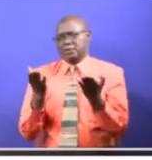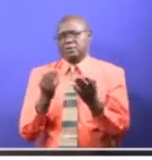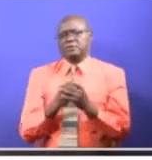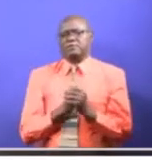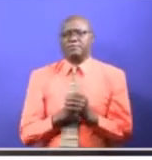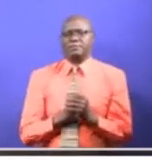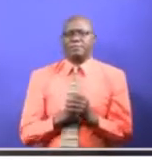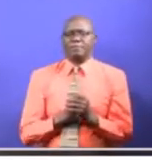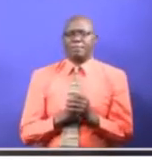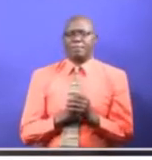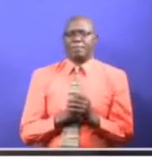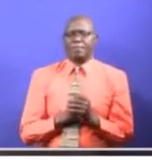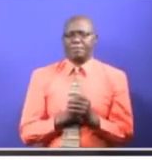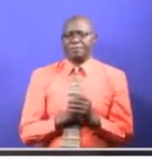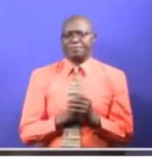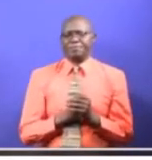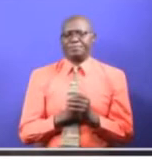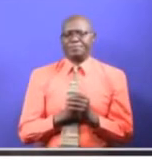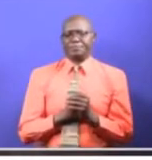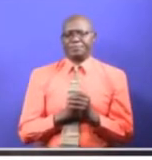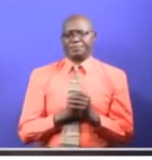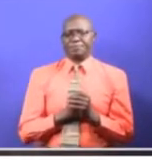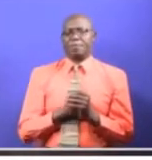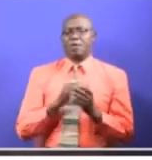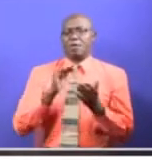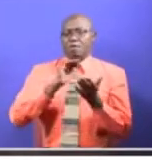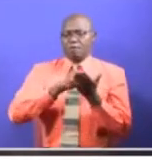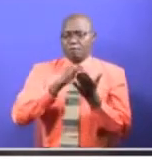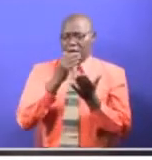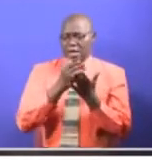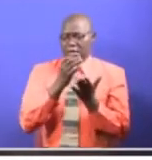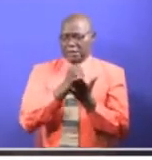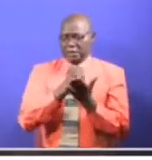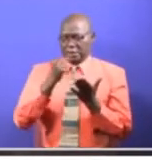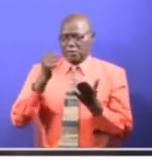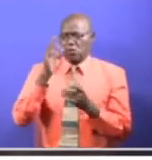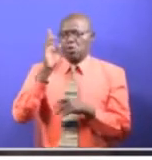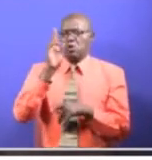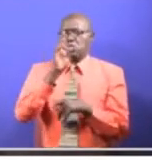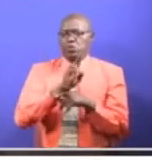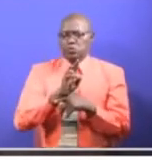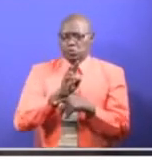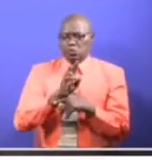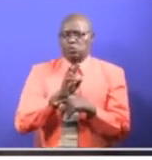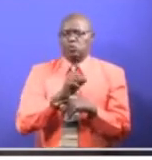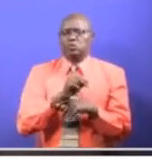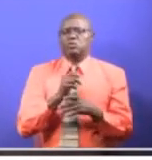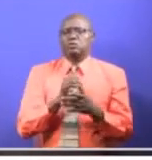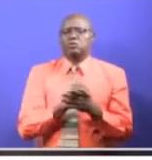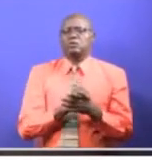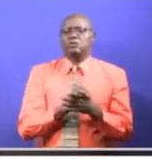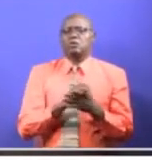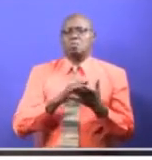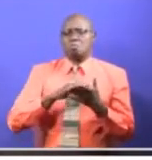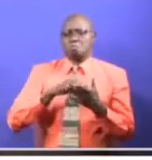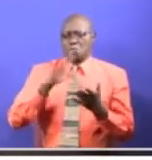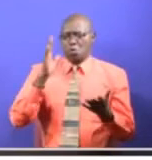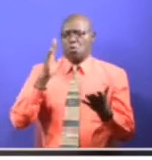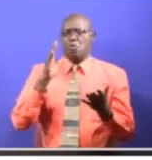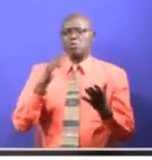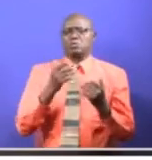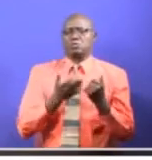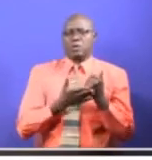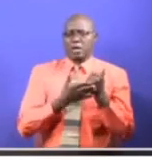materials. Of course, the funding that has been set aside will be utilized to further streamline our manufacturing